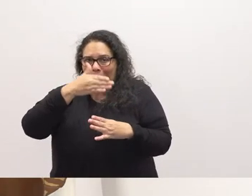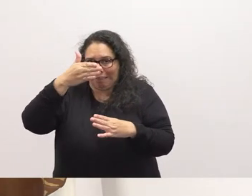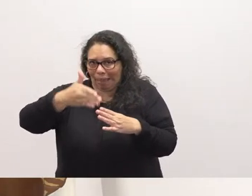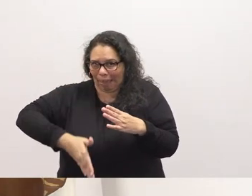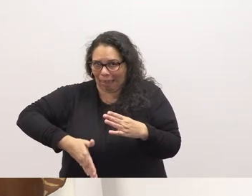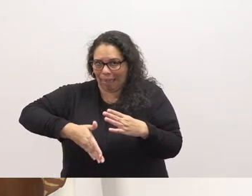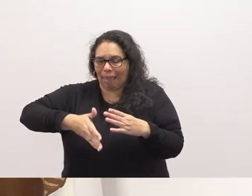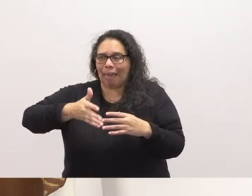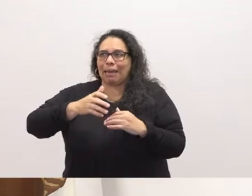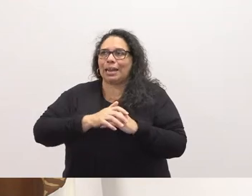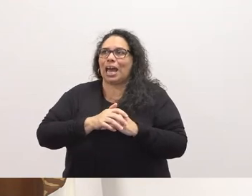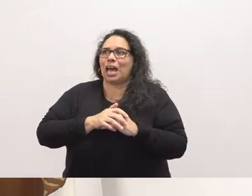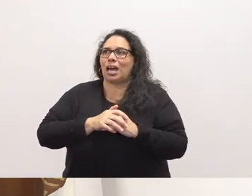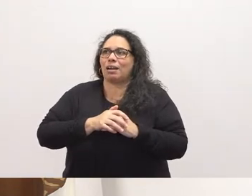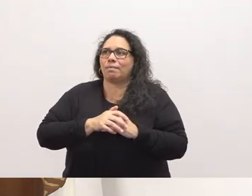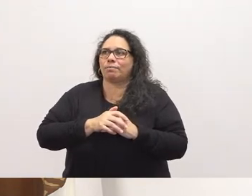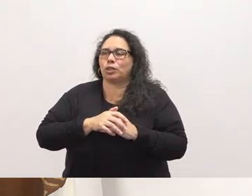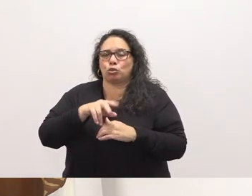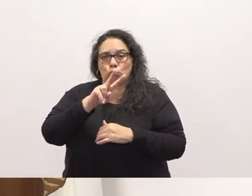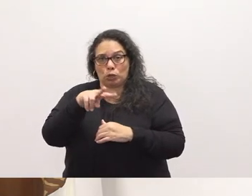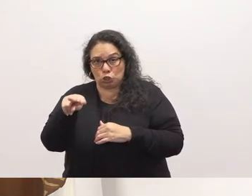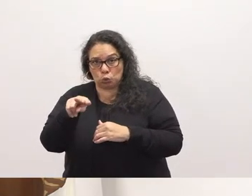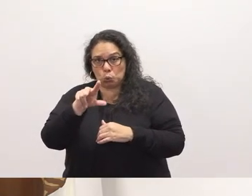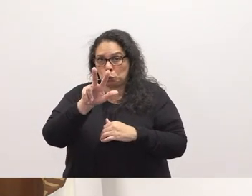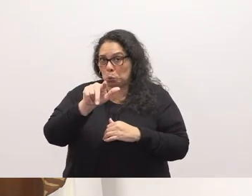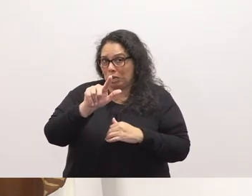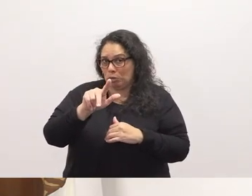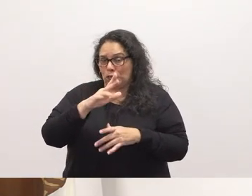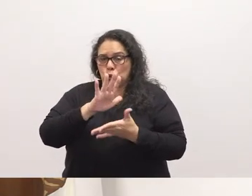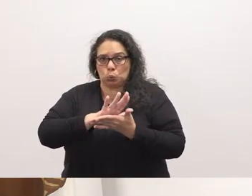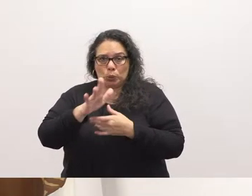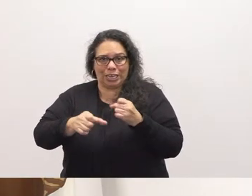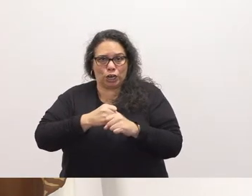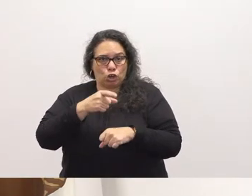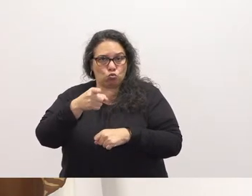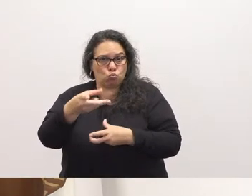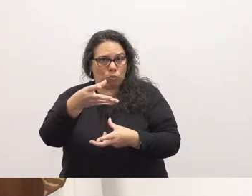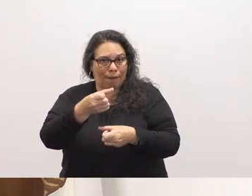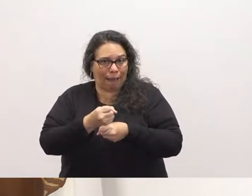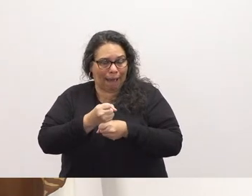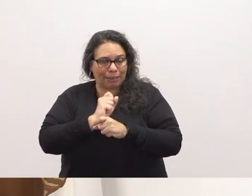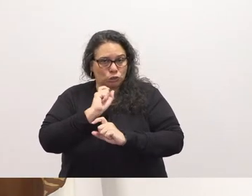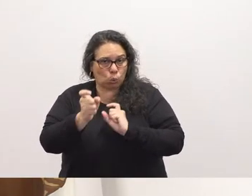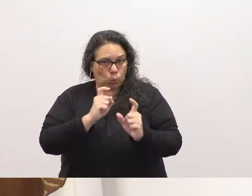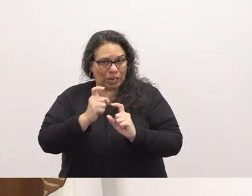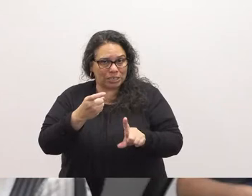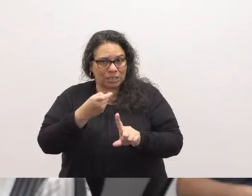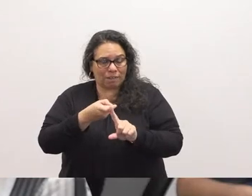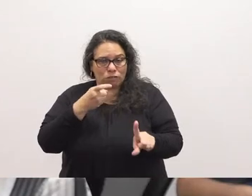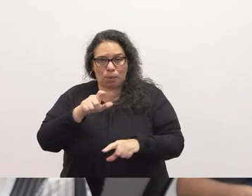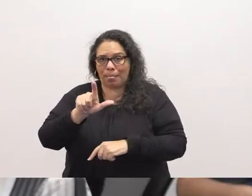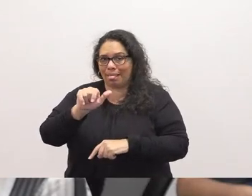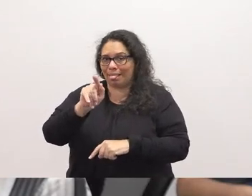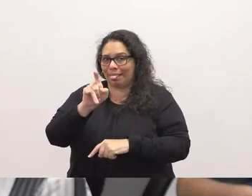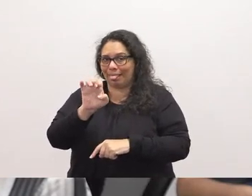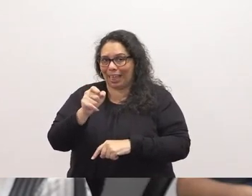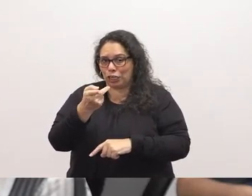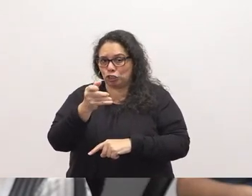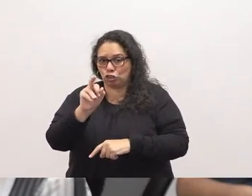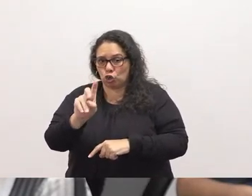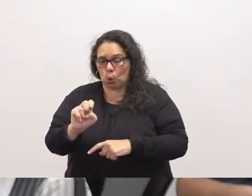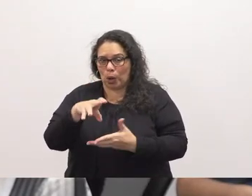the 22-23 school year, you secured a donation from Lakeshore Learning in the amount